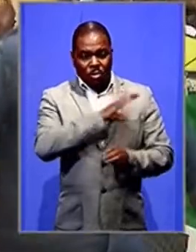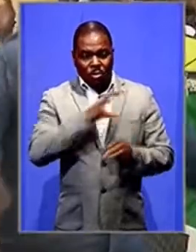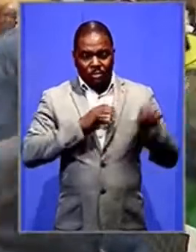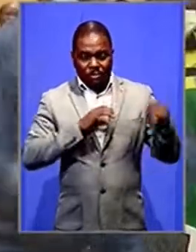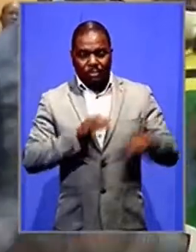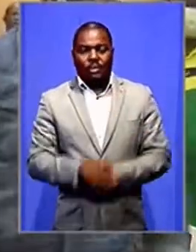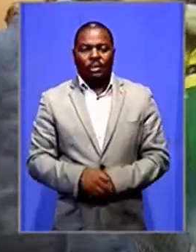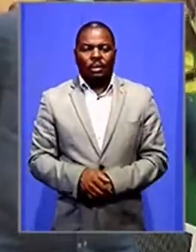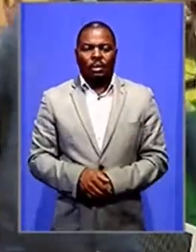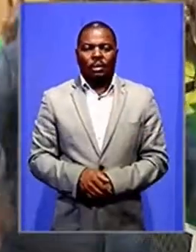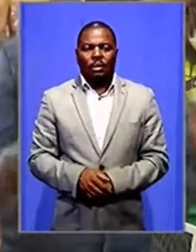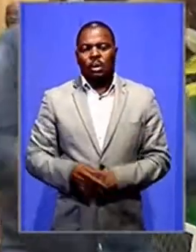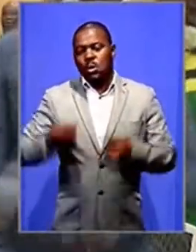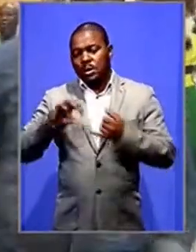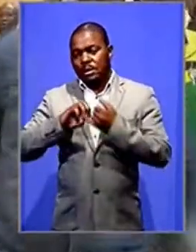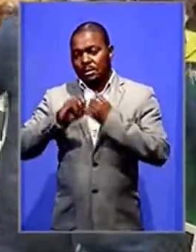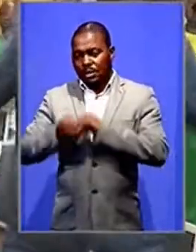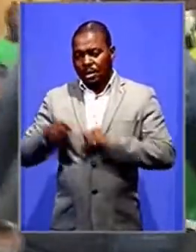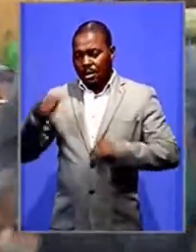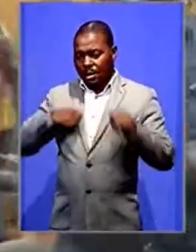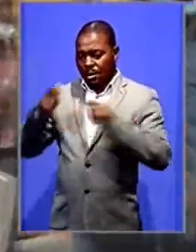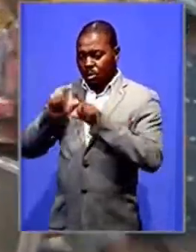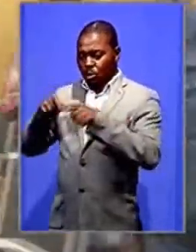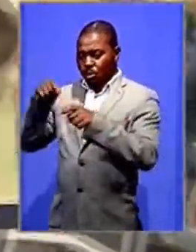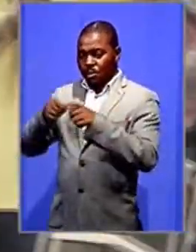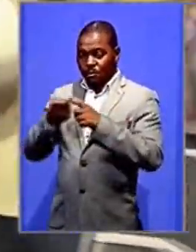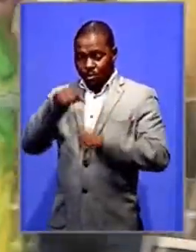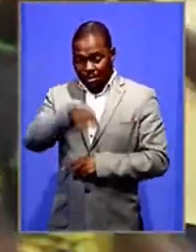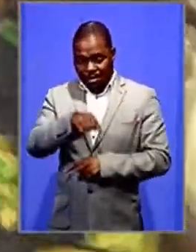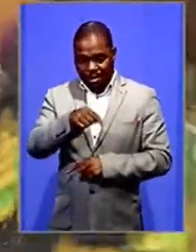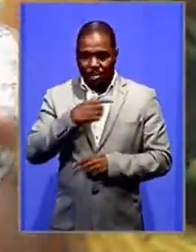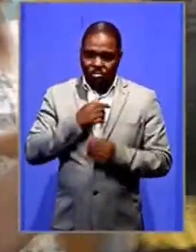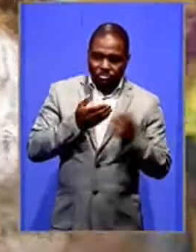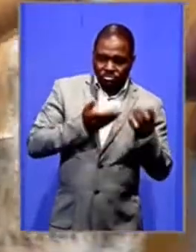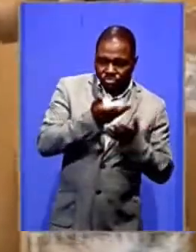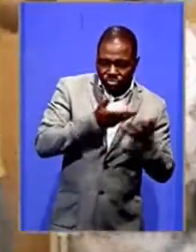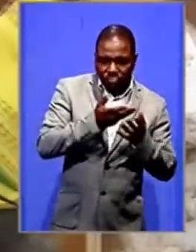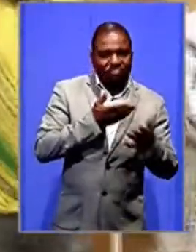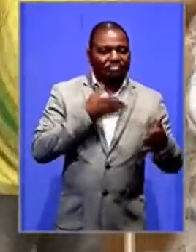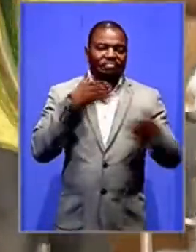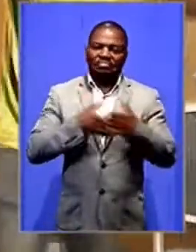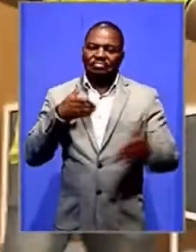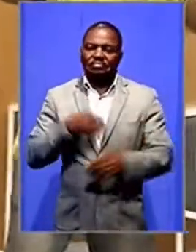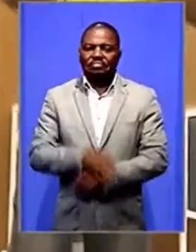Maiteko a go ikopantšha le komiti ya nakwana ya selete sa Mangaung a thutše kota.